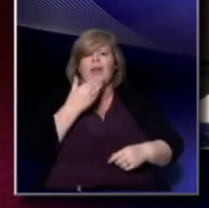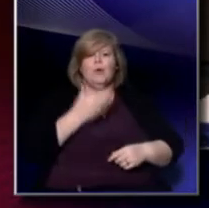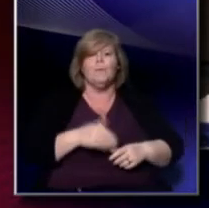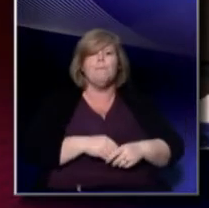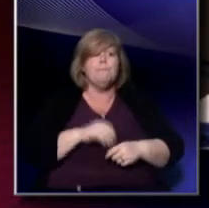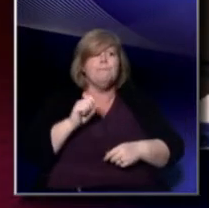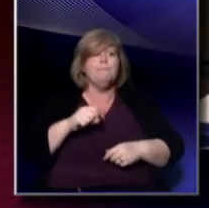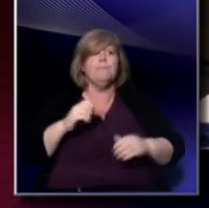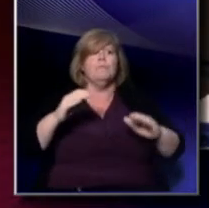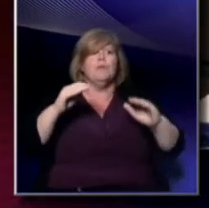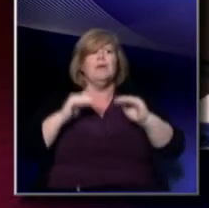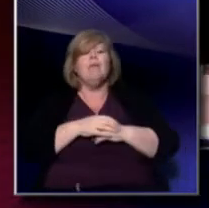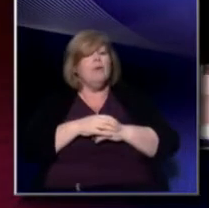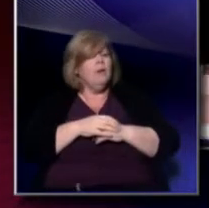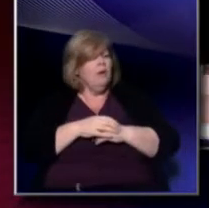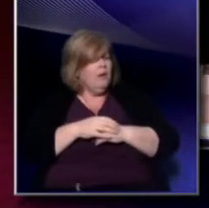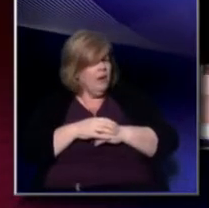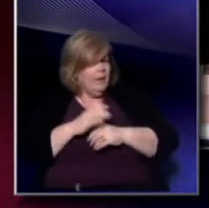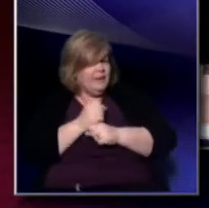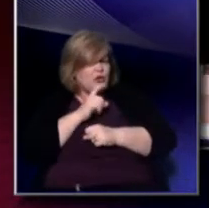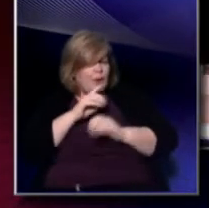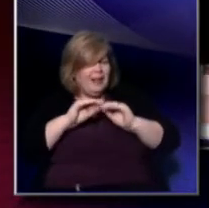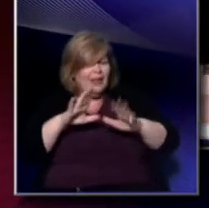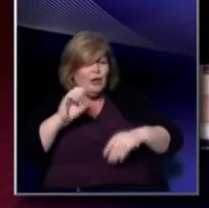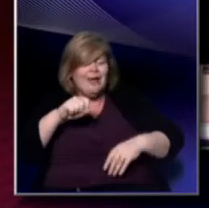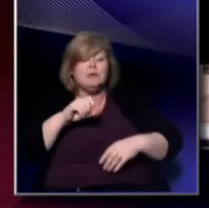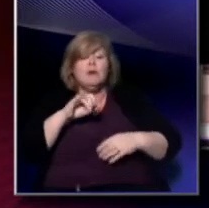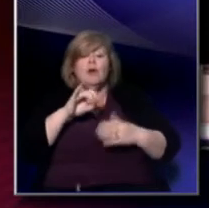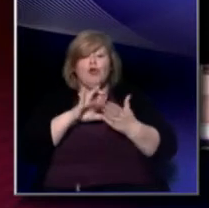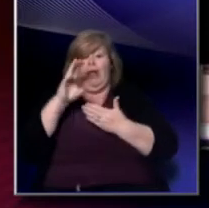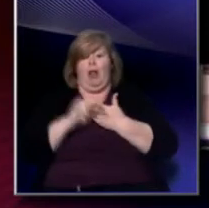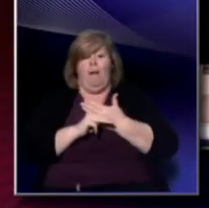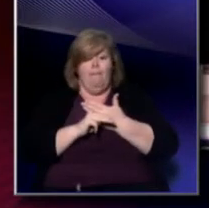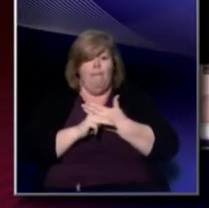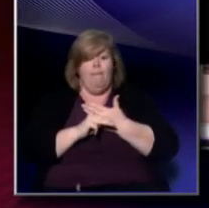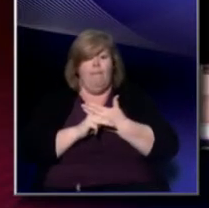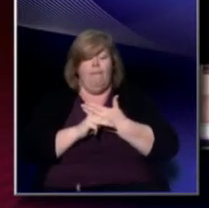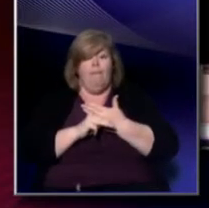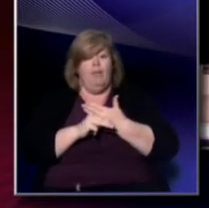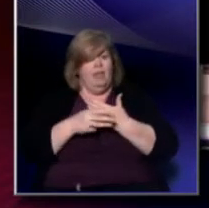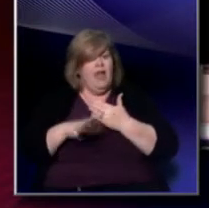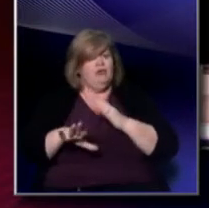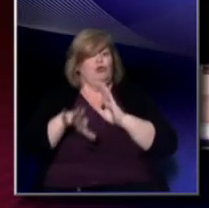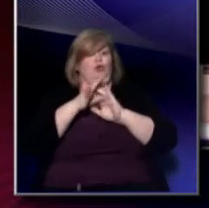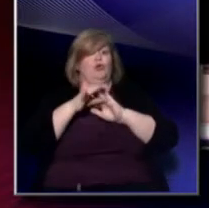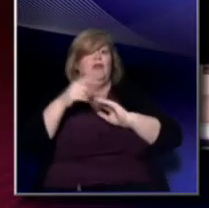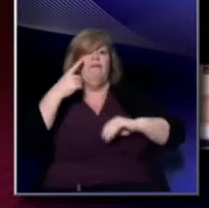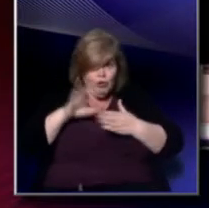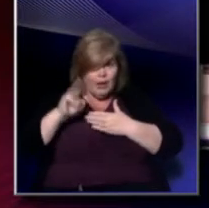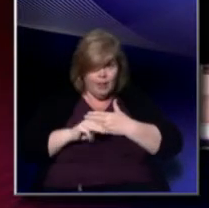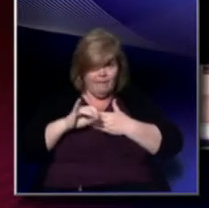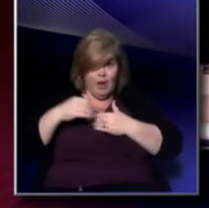Hi, this is David Nigro. Whatever the curriculum is chosen for ASD and